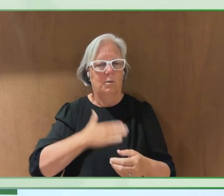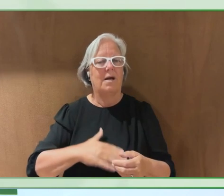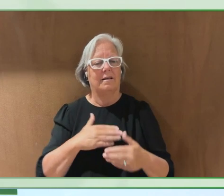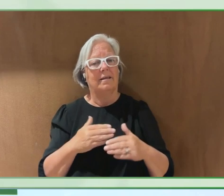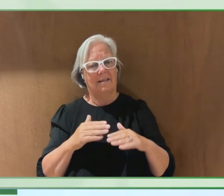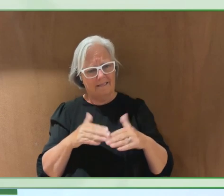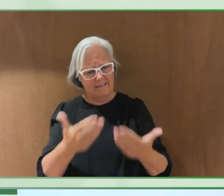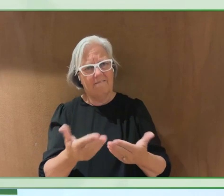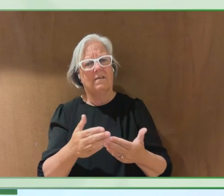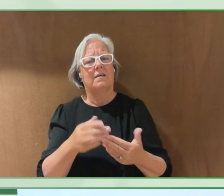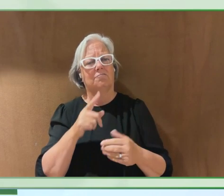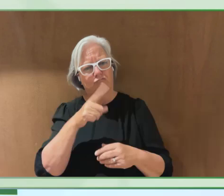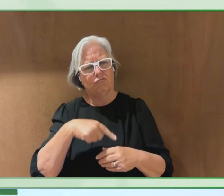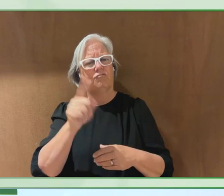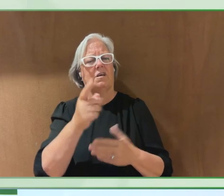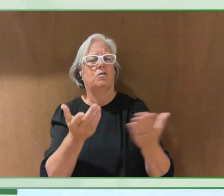slide, please.